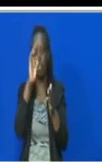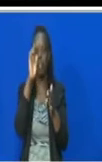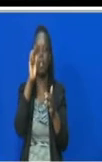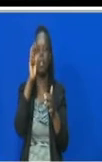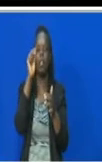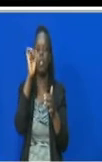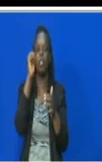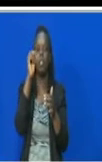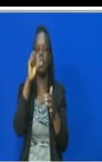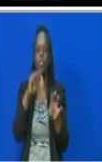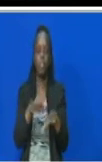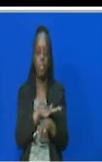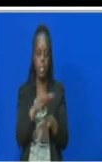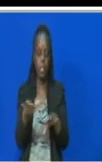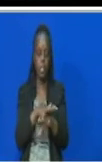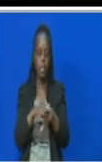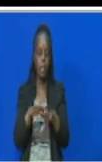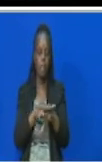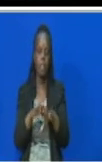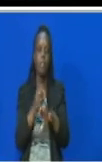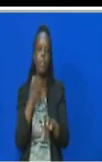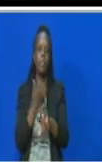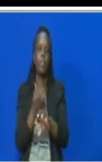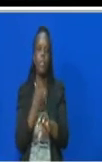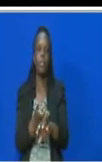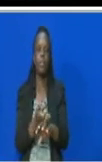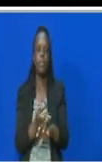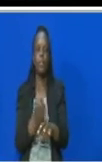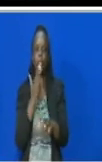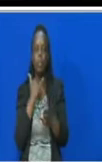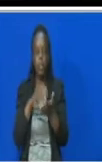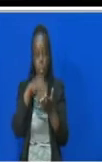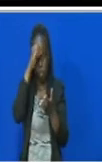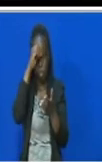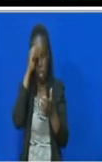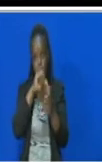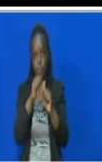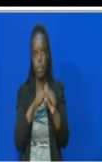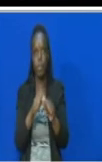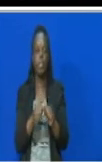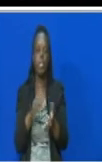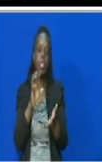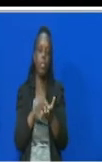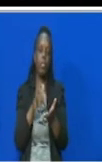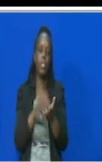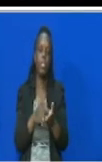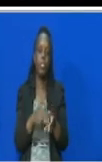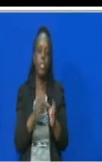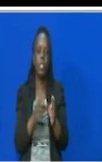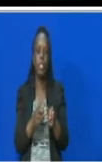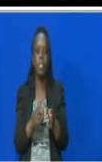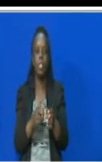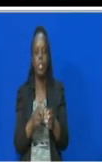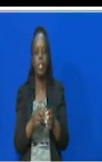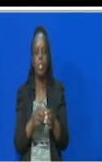the surface of that metal. We want to learn about now the conditions necessary